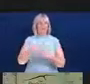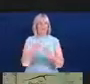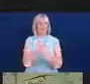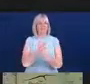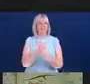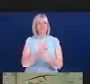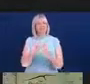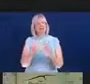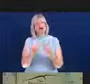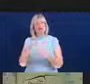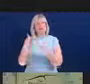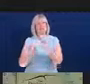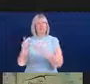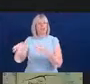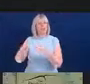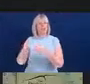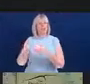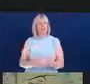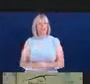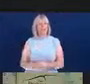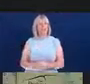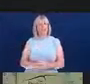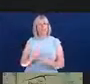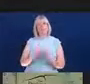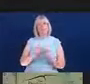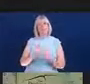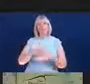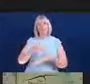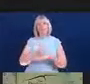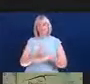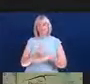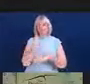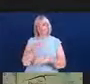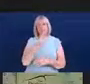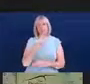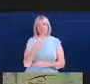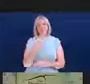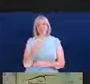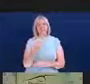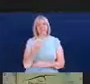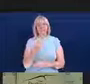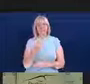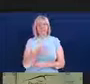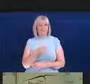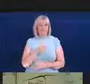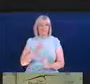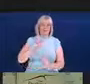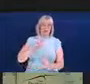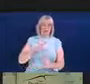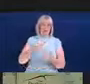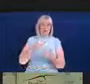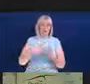Awards are founded in 2015 and they are about shining a positive spotlight on